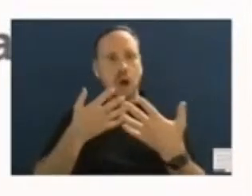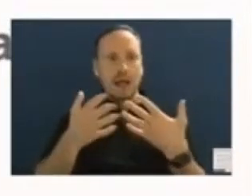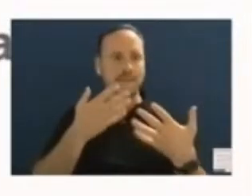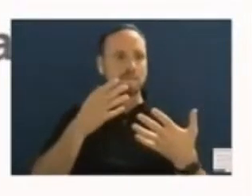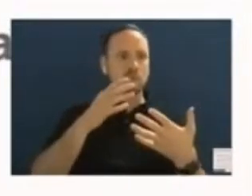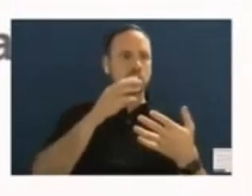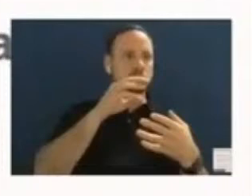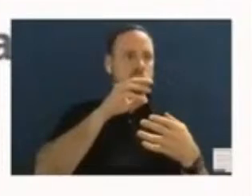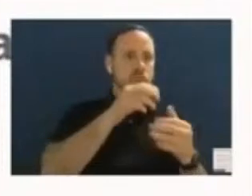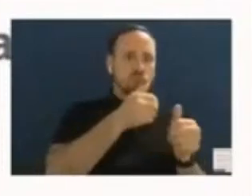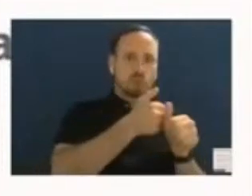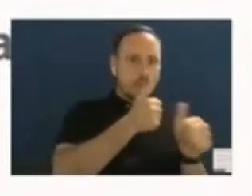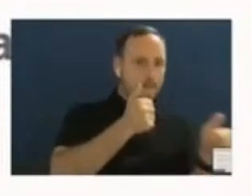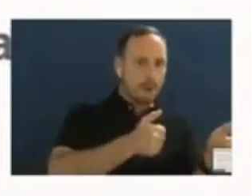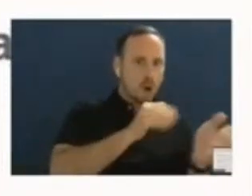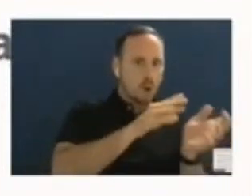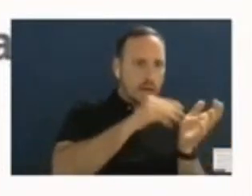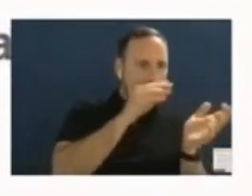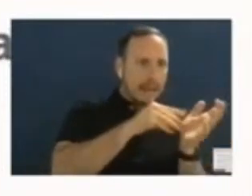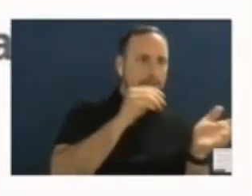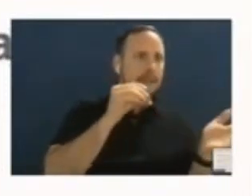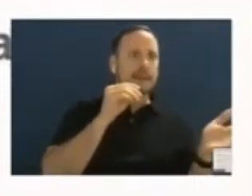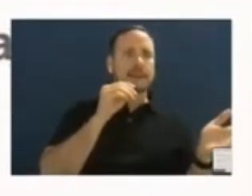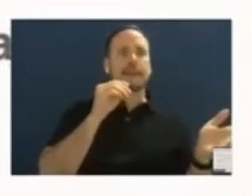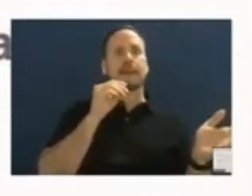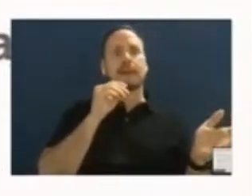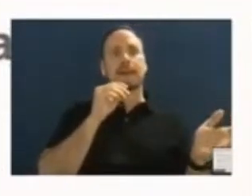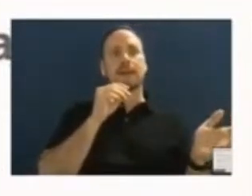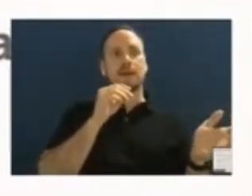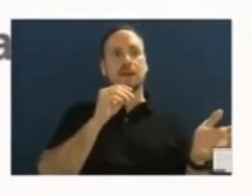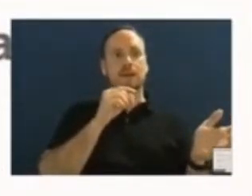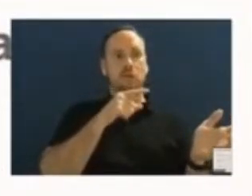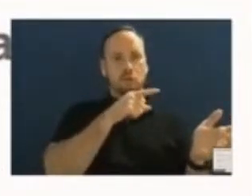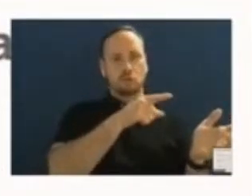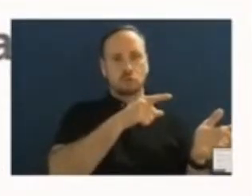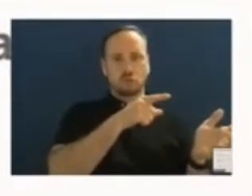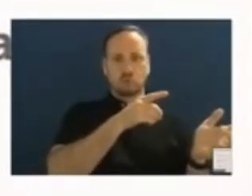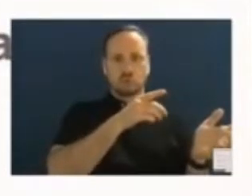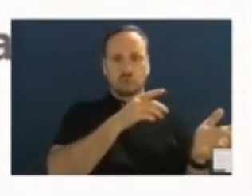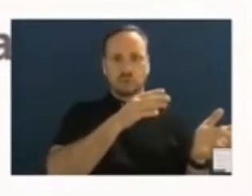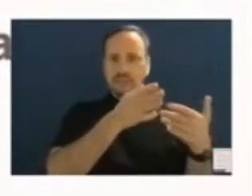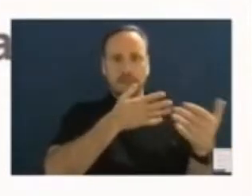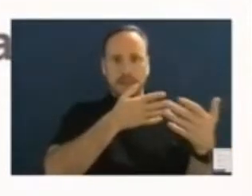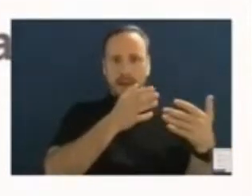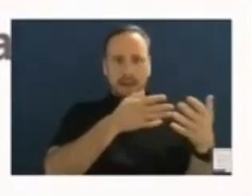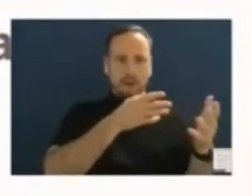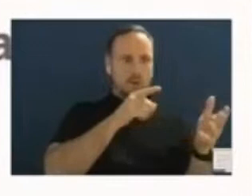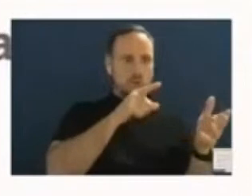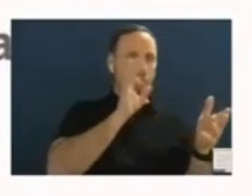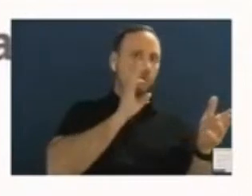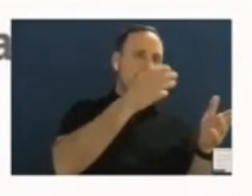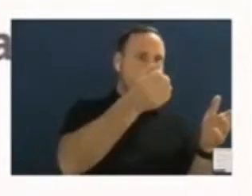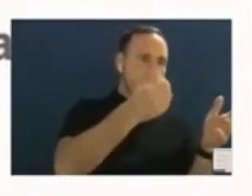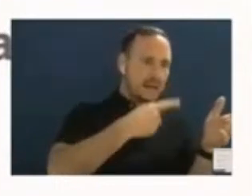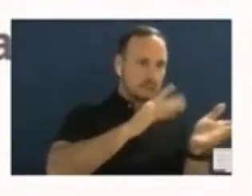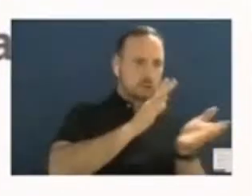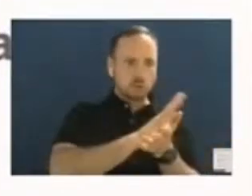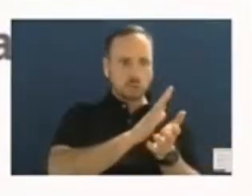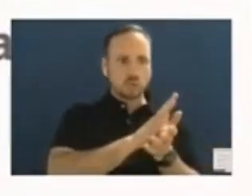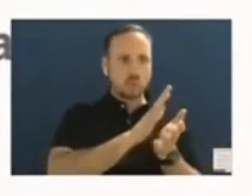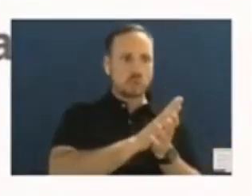still continuing to receive remote instruction, but you're a part of one of those various tracks that will come into our school at some point for an in-person